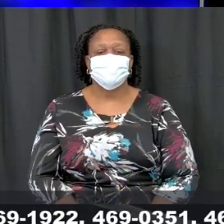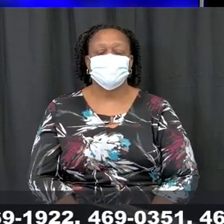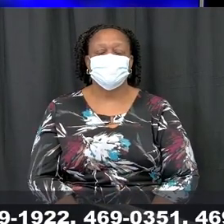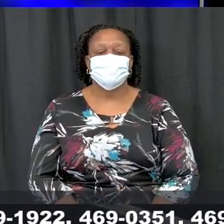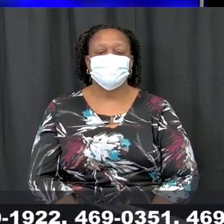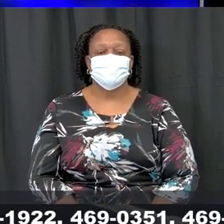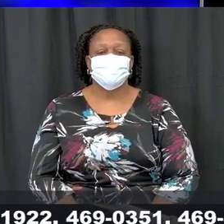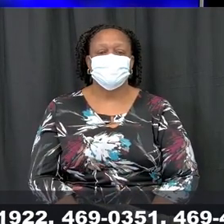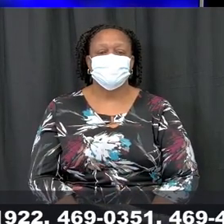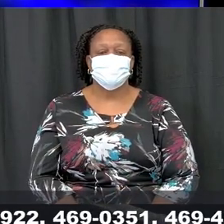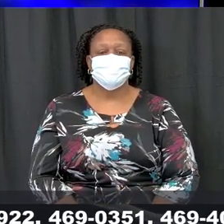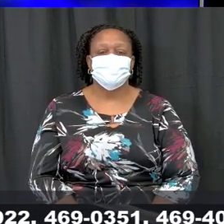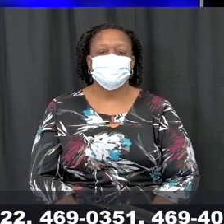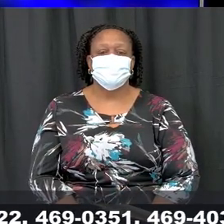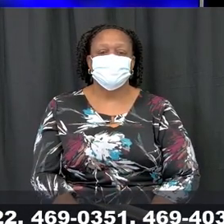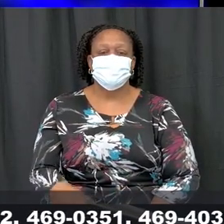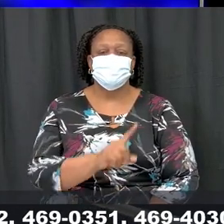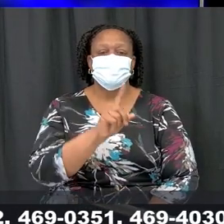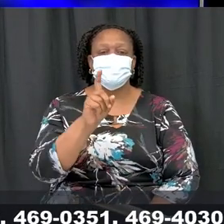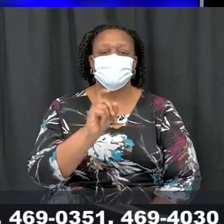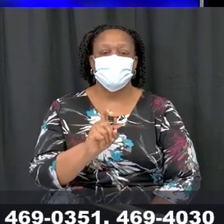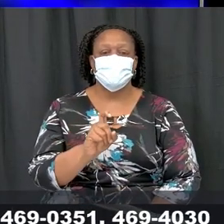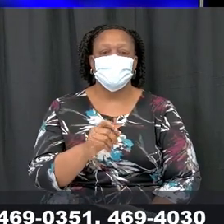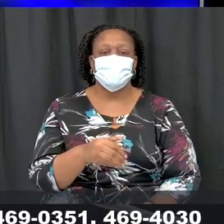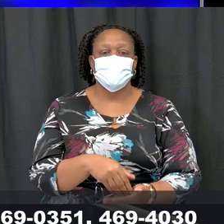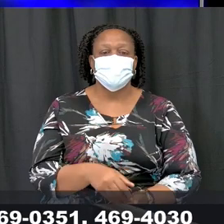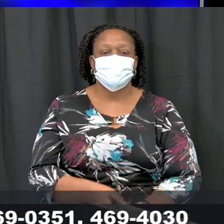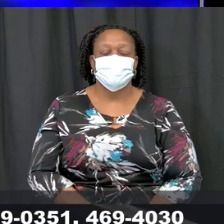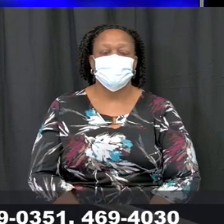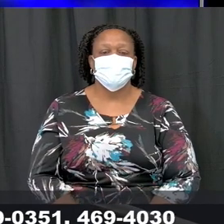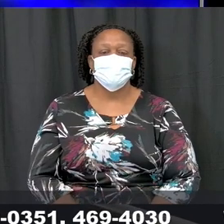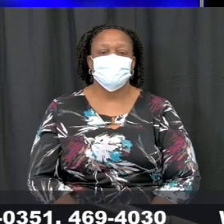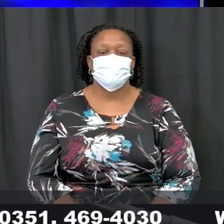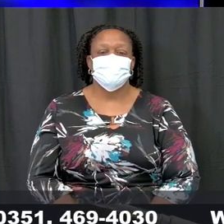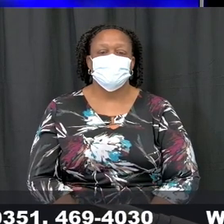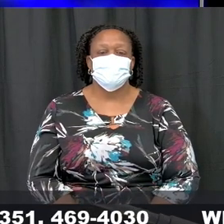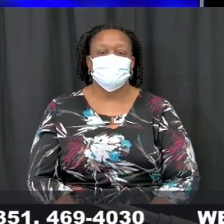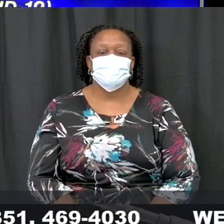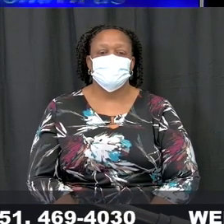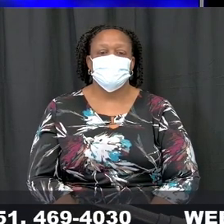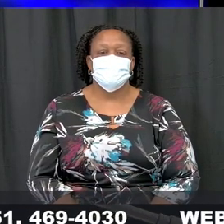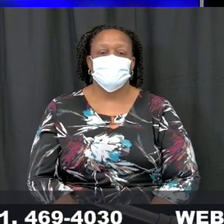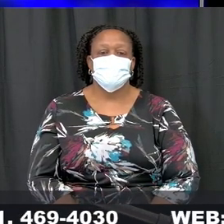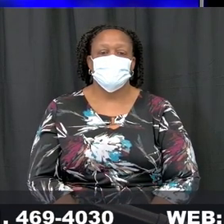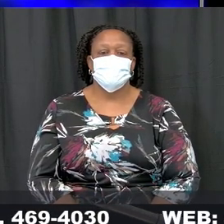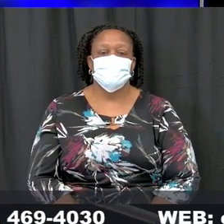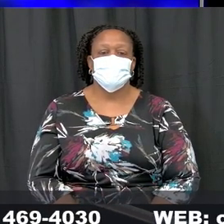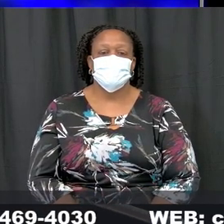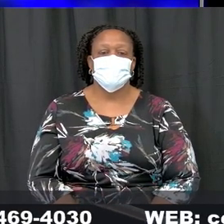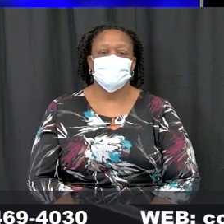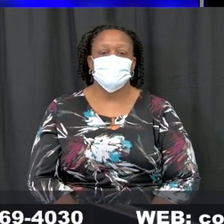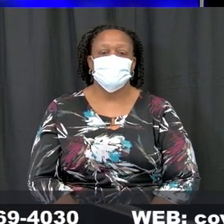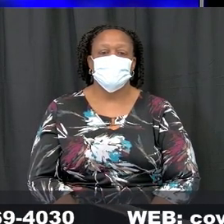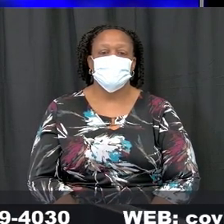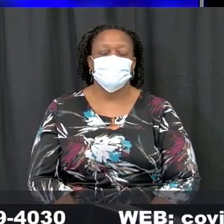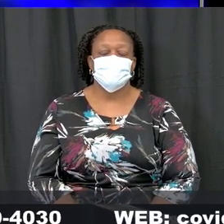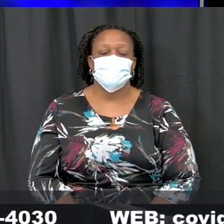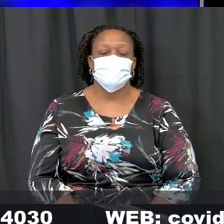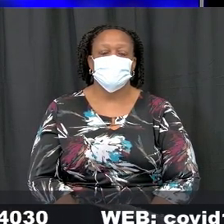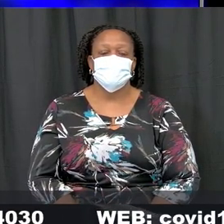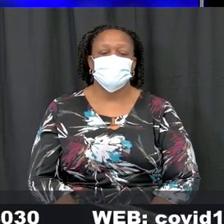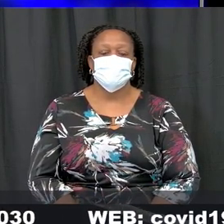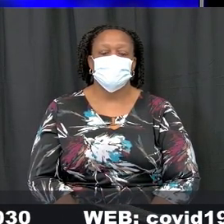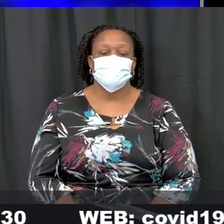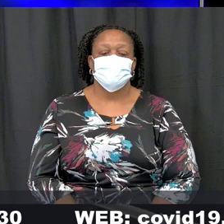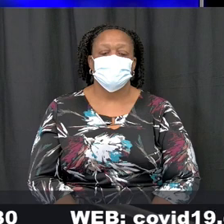Can someone shed some light on the letter that is supposed to be given to you to take to your